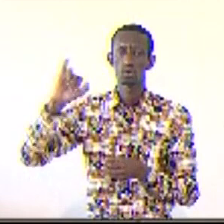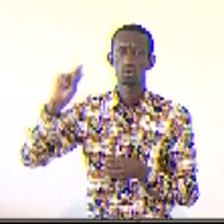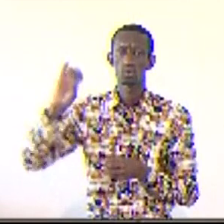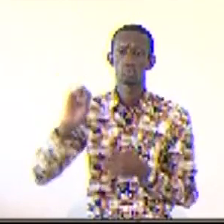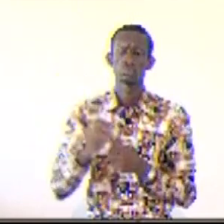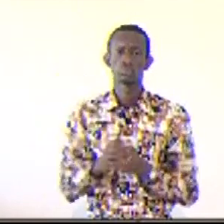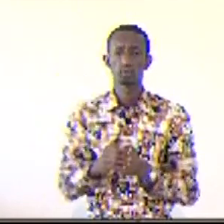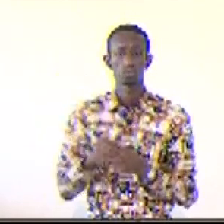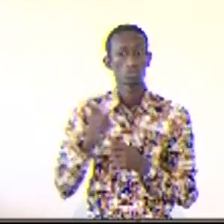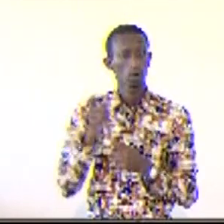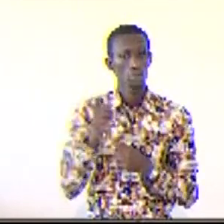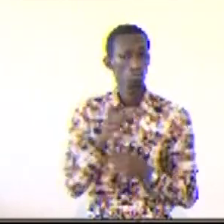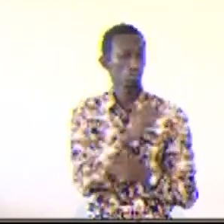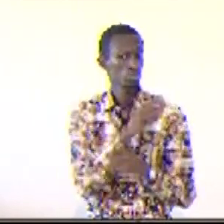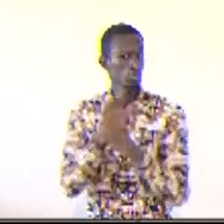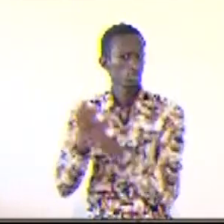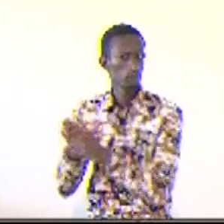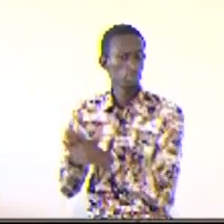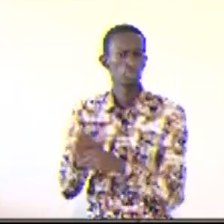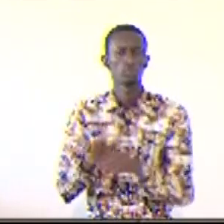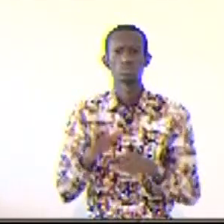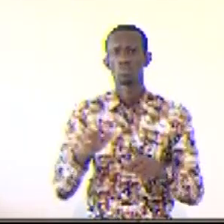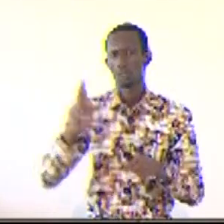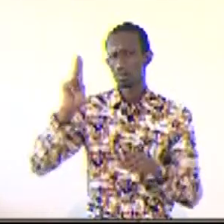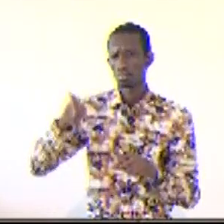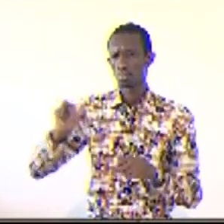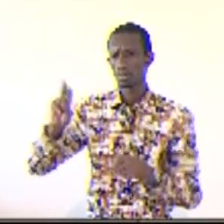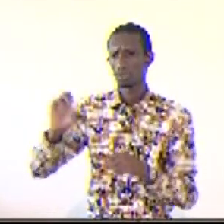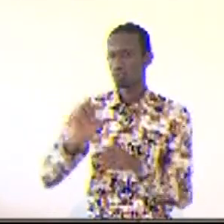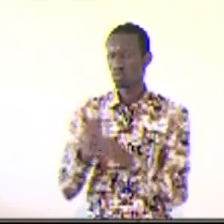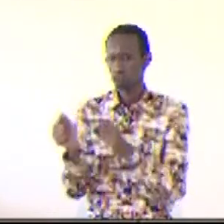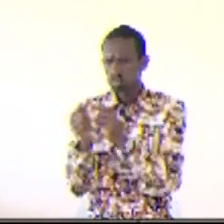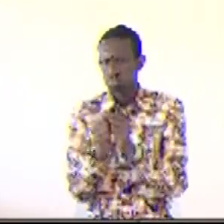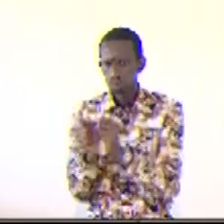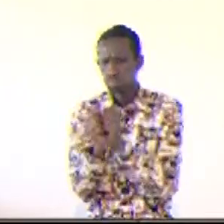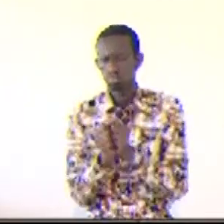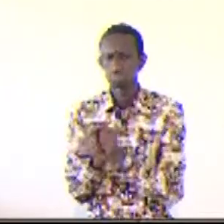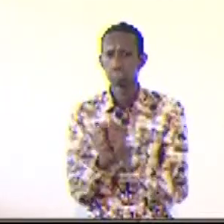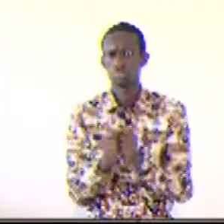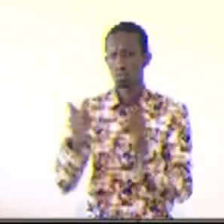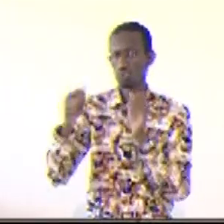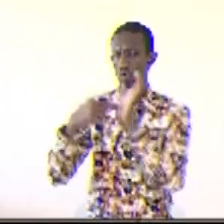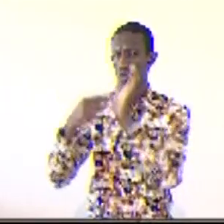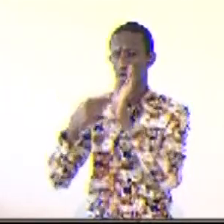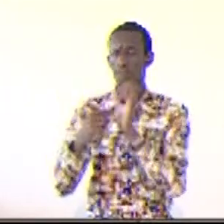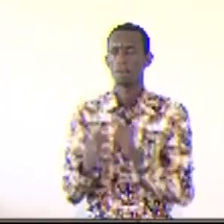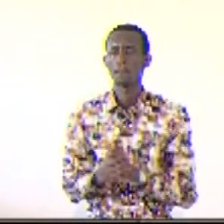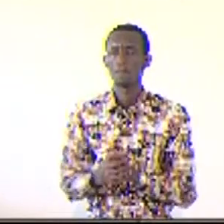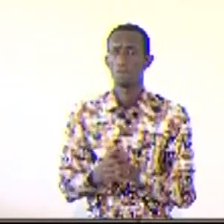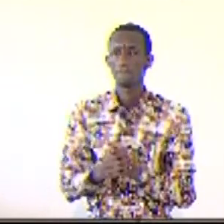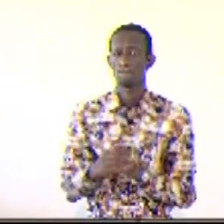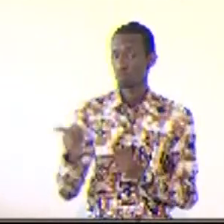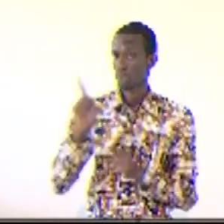chances of the particles coming together. For example, I can just have, assuming these